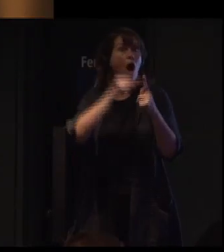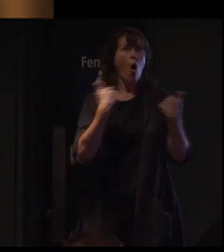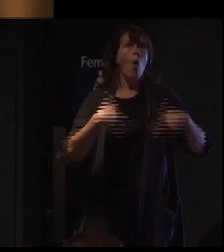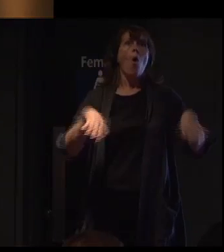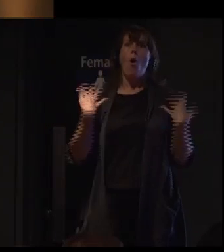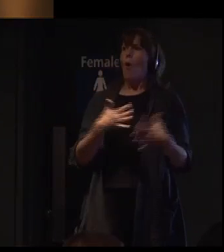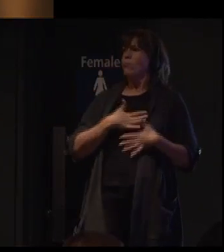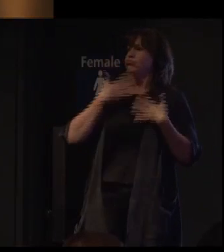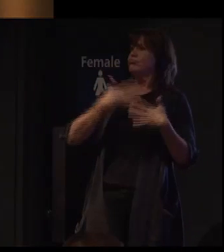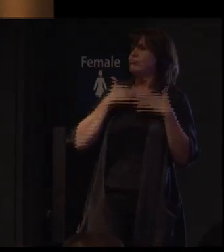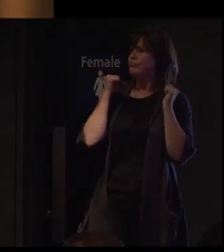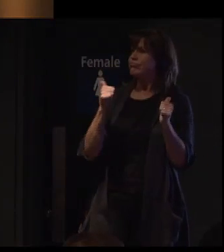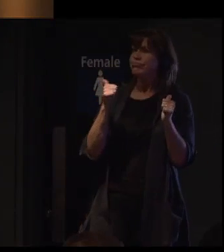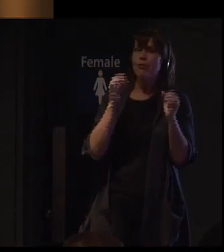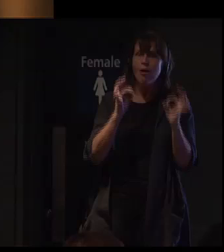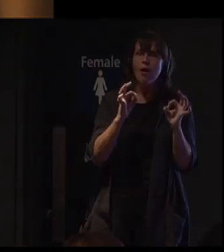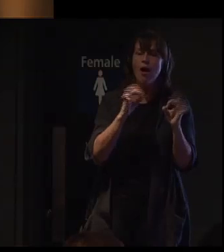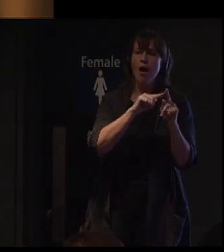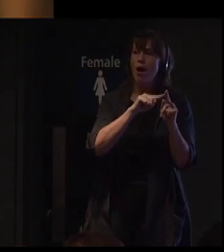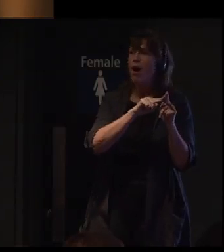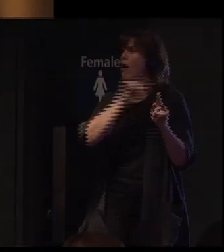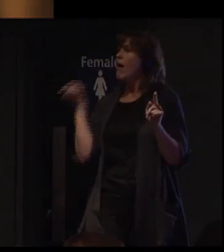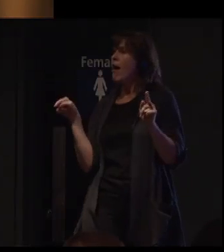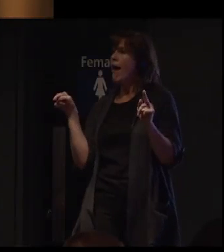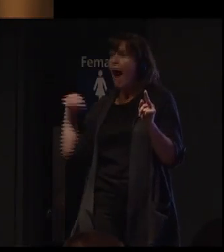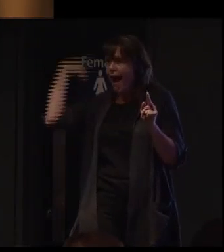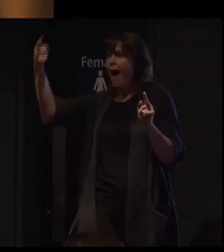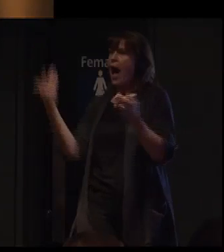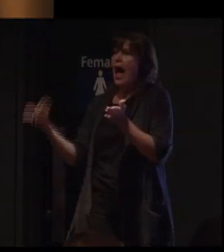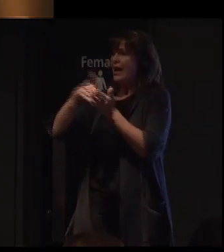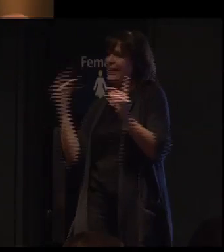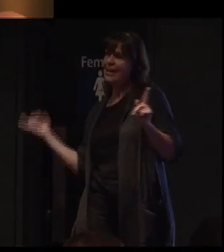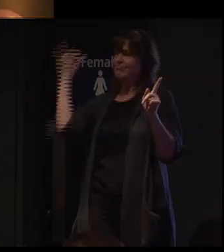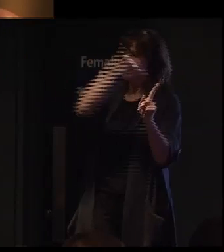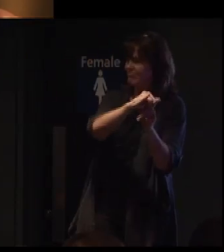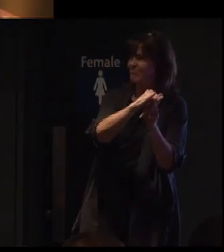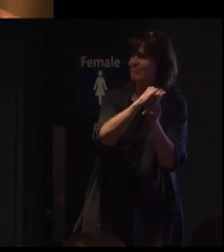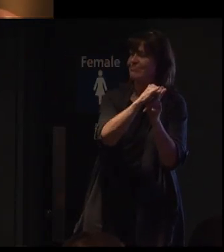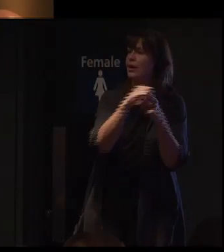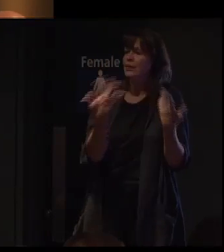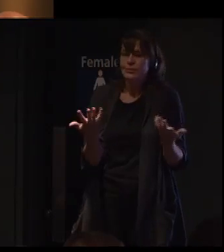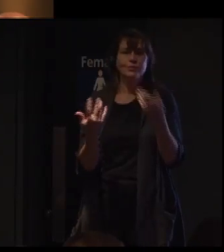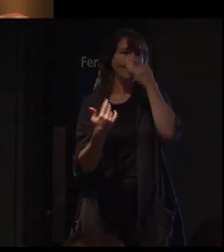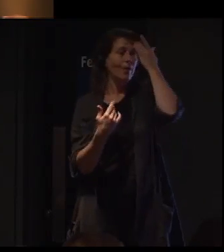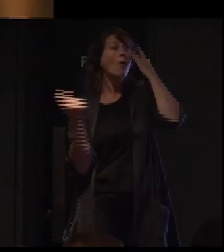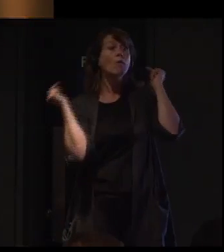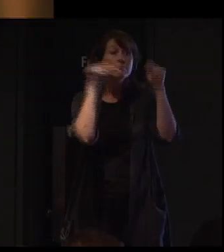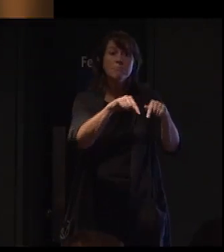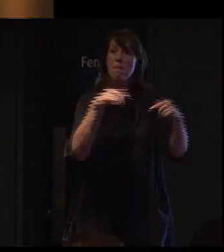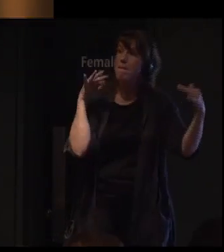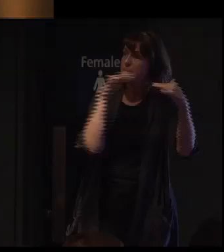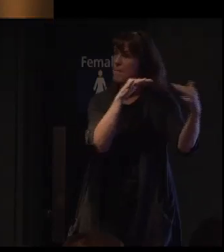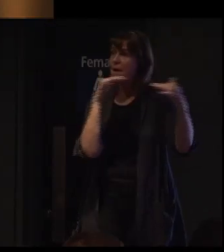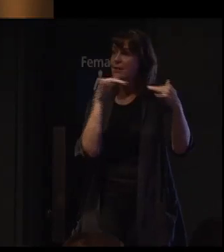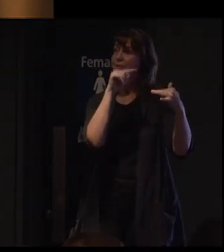day they will come back again. So in the end, to be here in the stadium may be